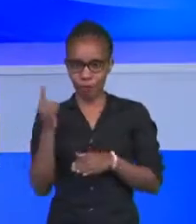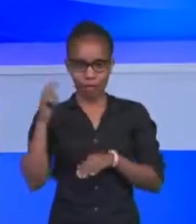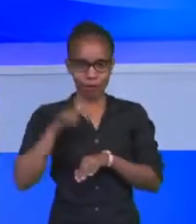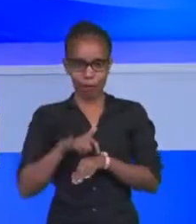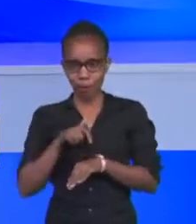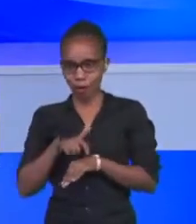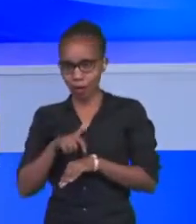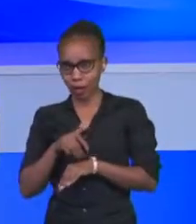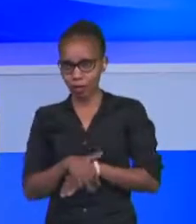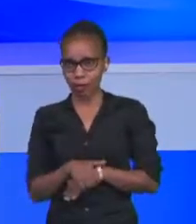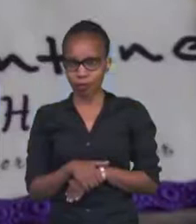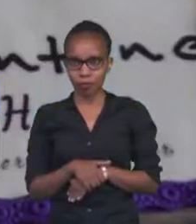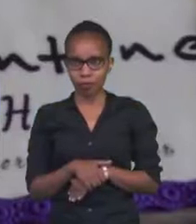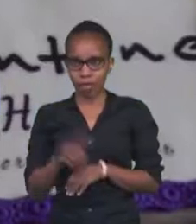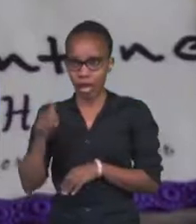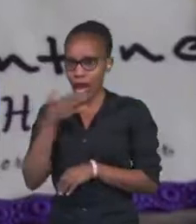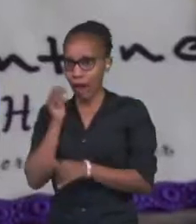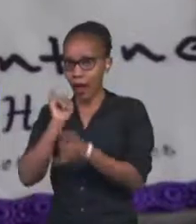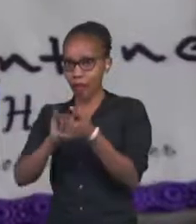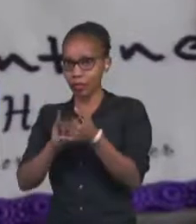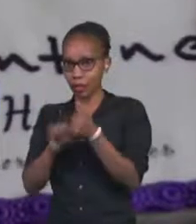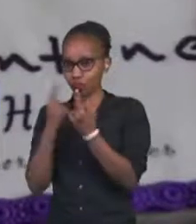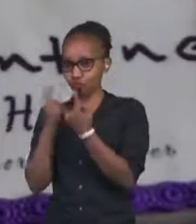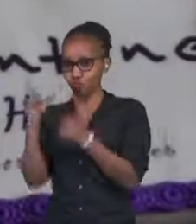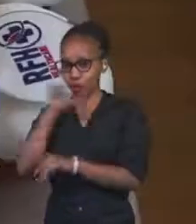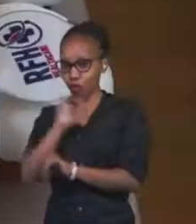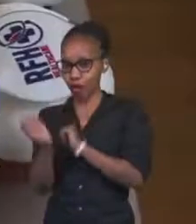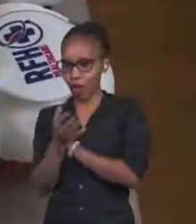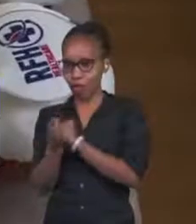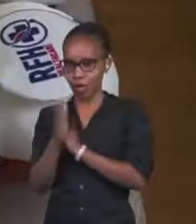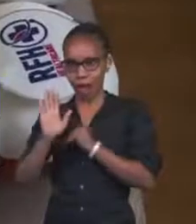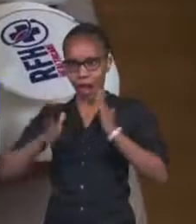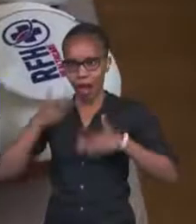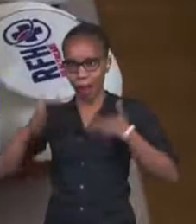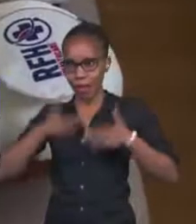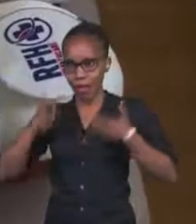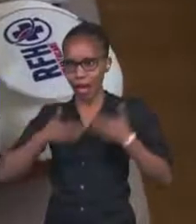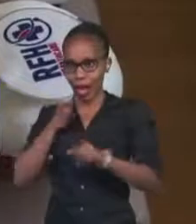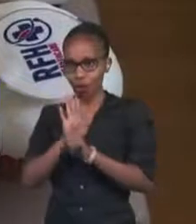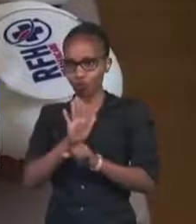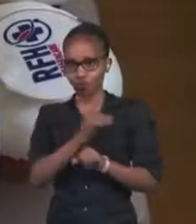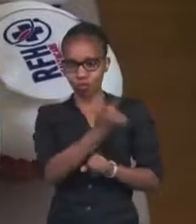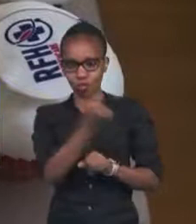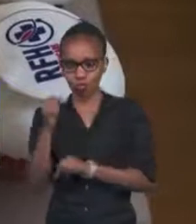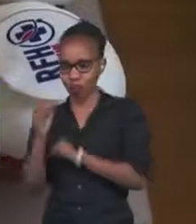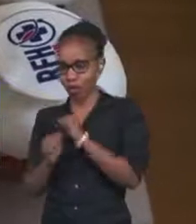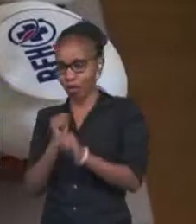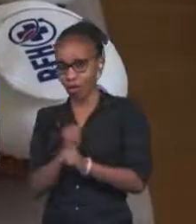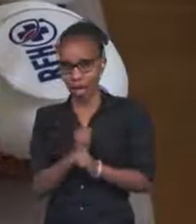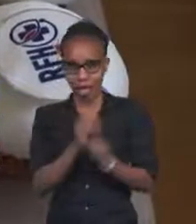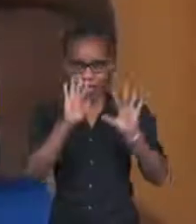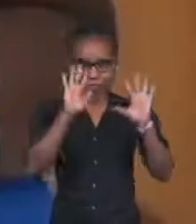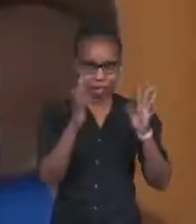their lives. On the other hand, husbands who we have spoken with narrate the joy that they will be having every year as they will be having a